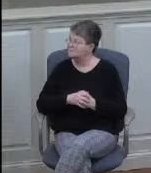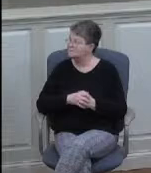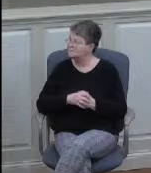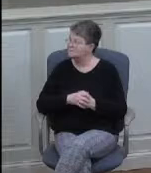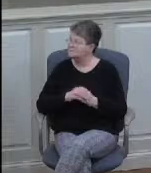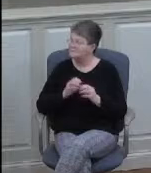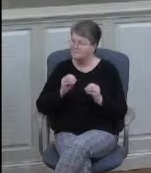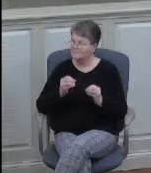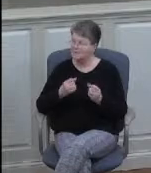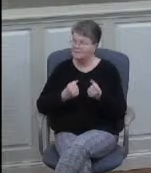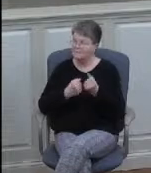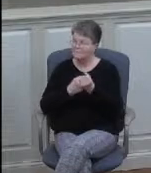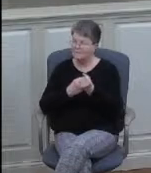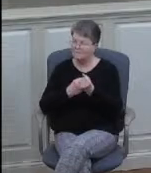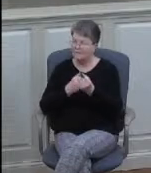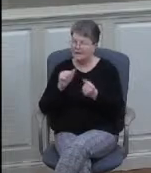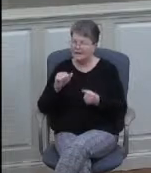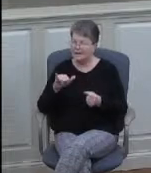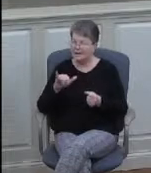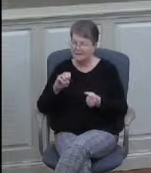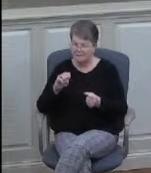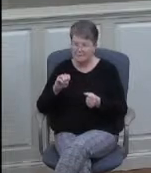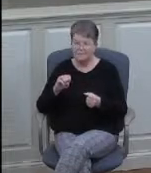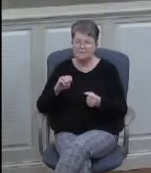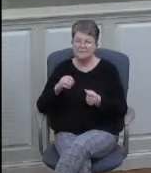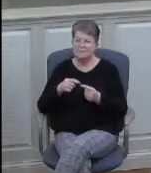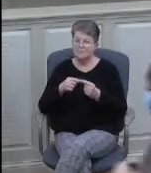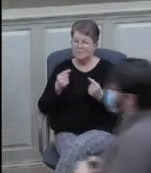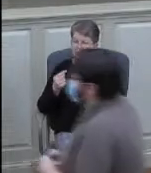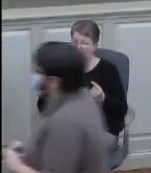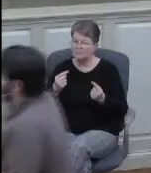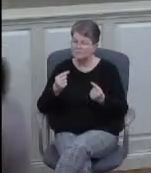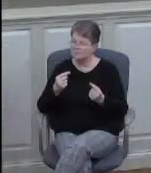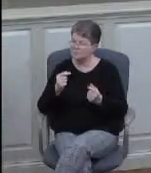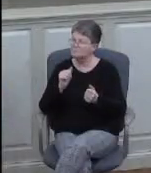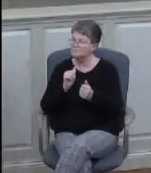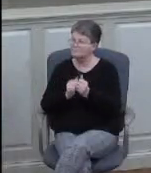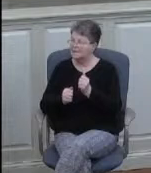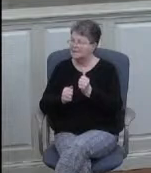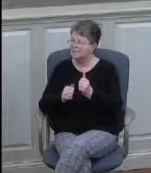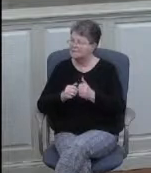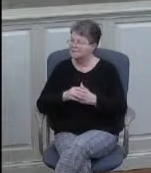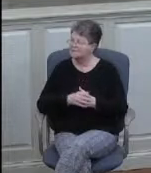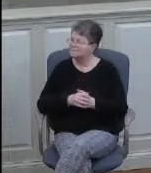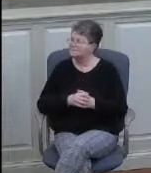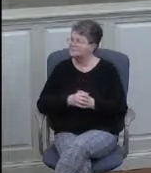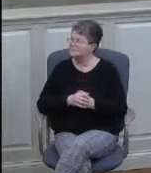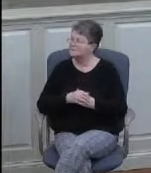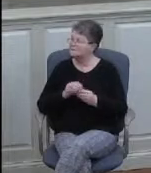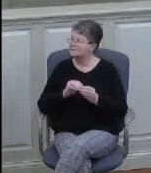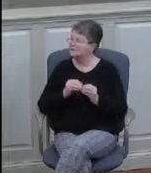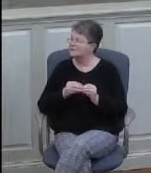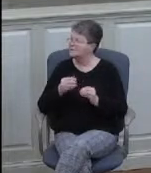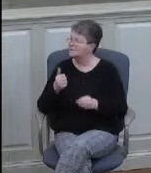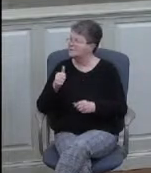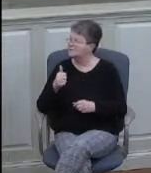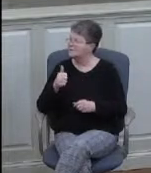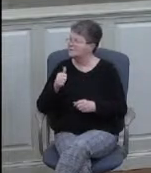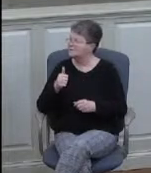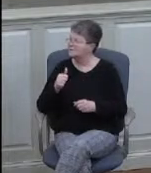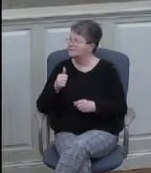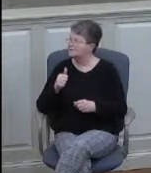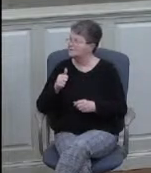Seeing none, all in favor say aye. Aye. Opposed, like sign. Motion carries. Item 10 is resolution